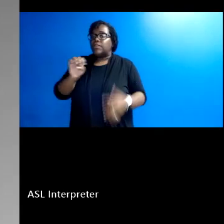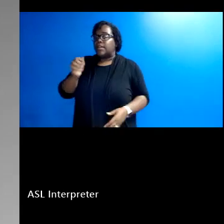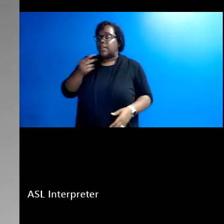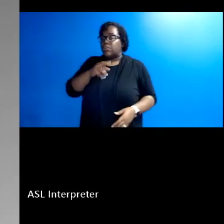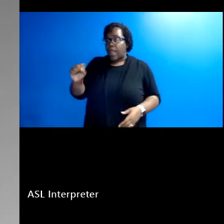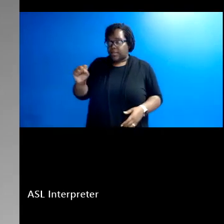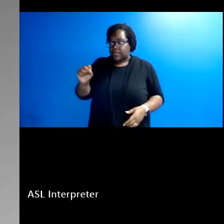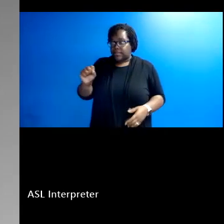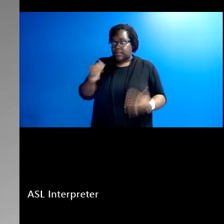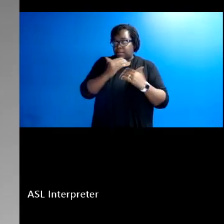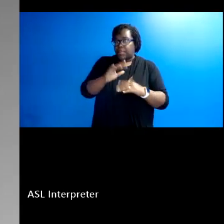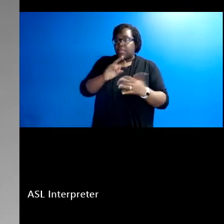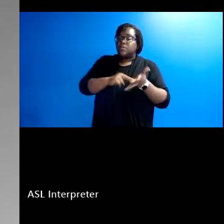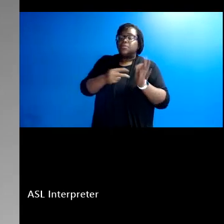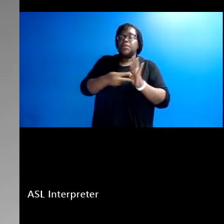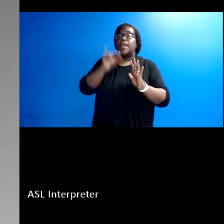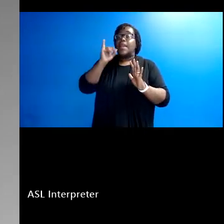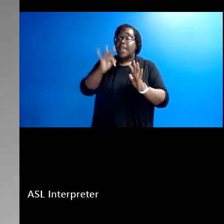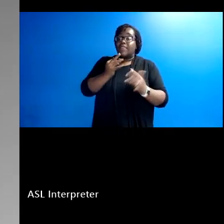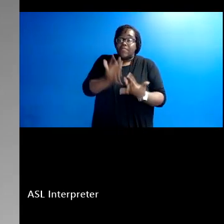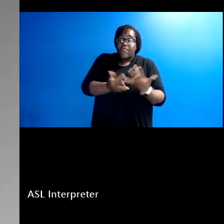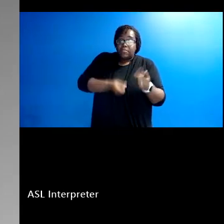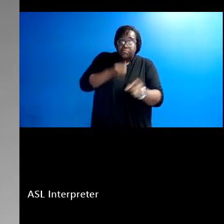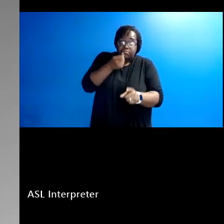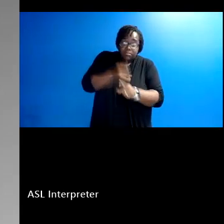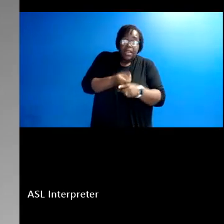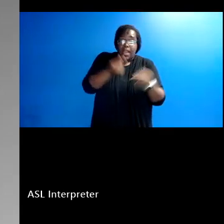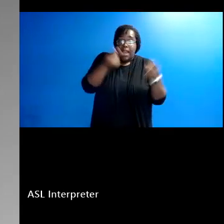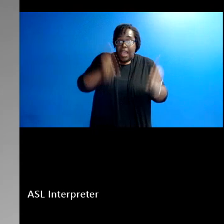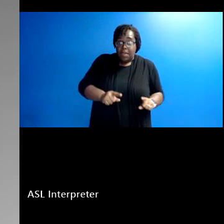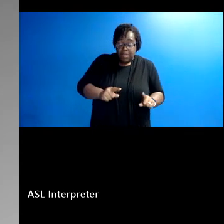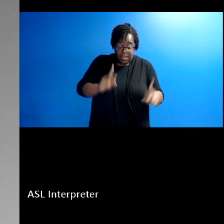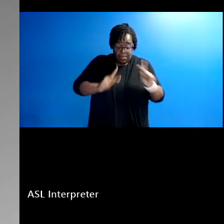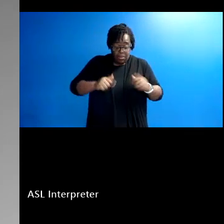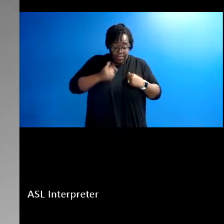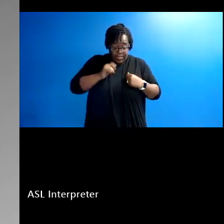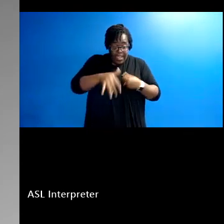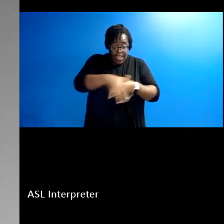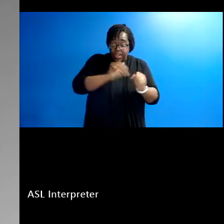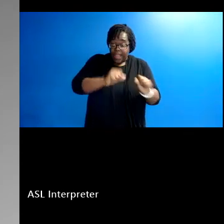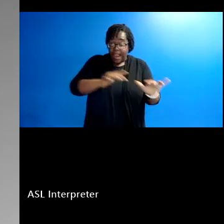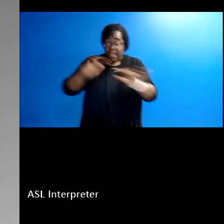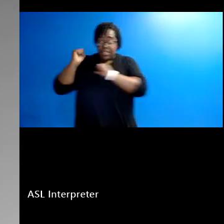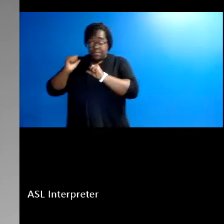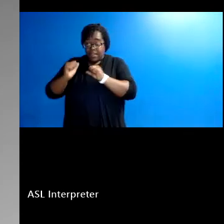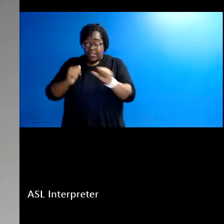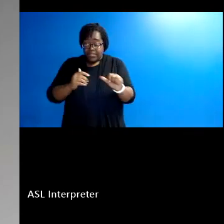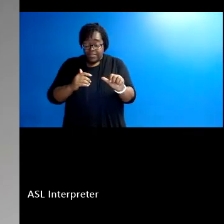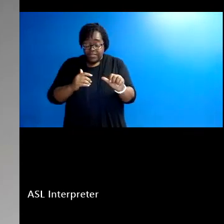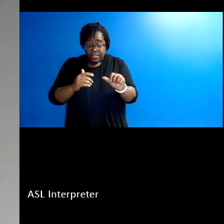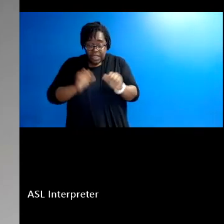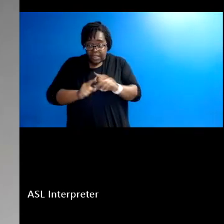which basically means if a fire did occur, could people who live there get out fast enough? Are there